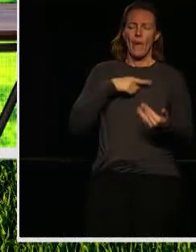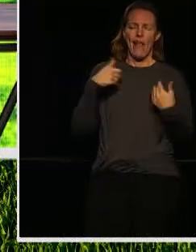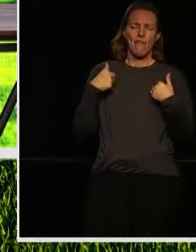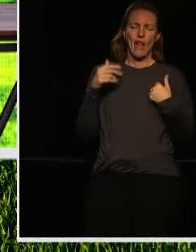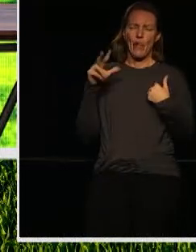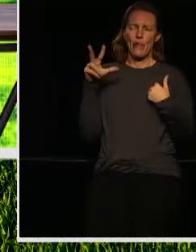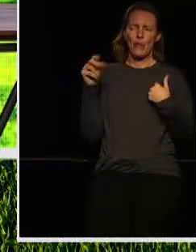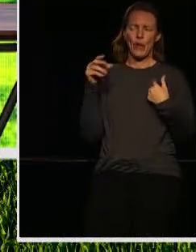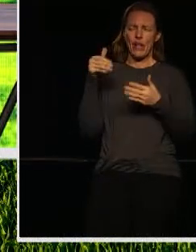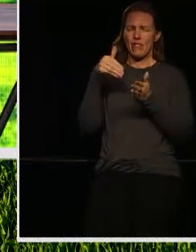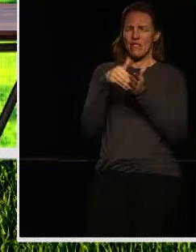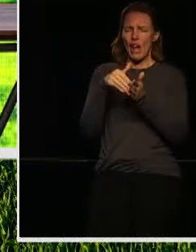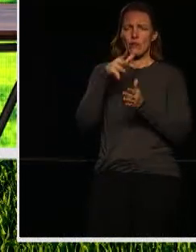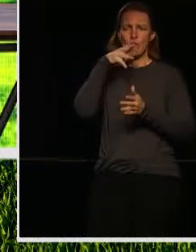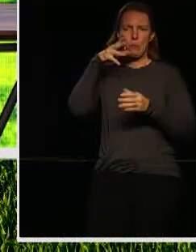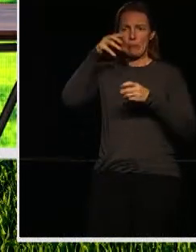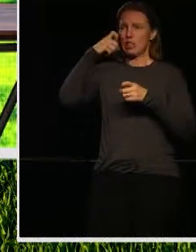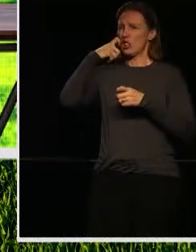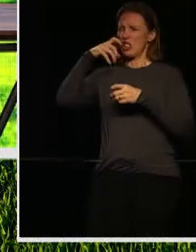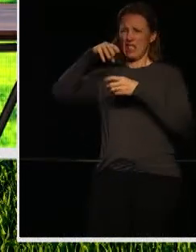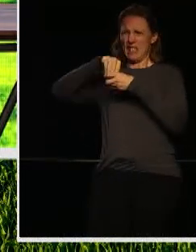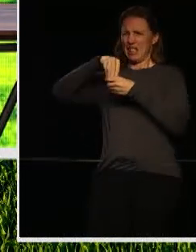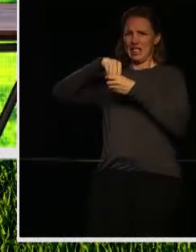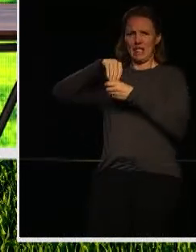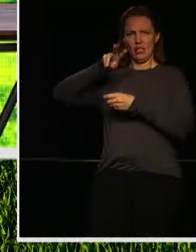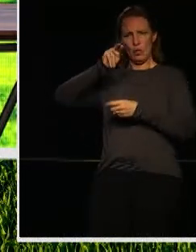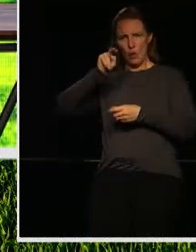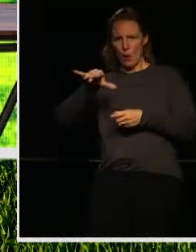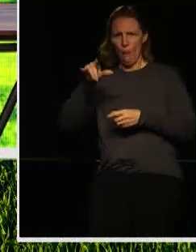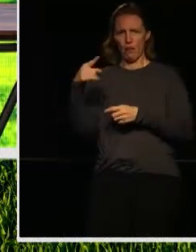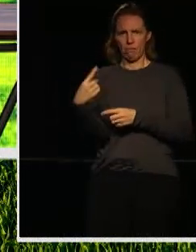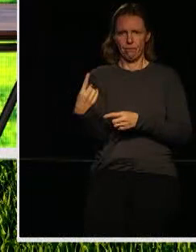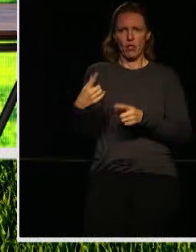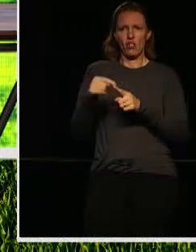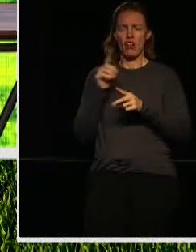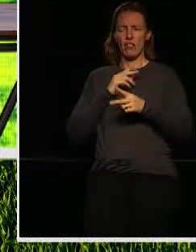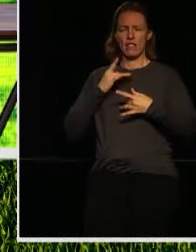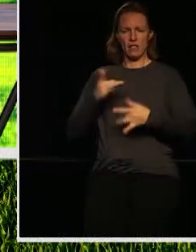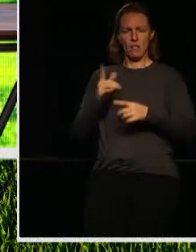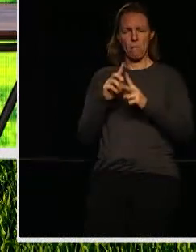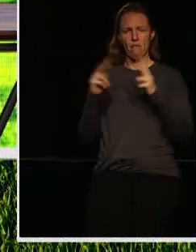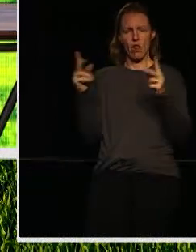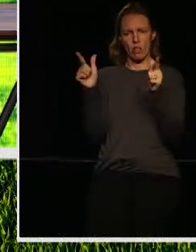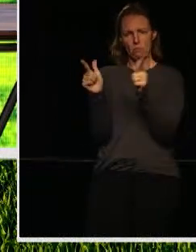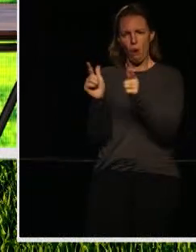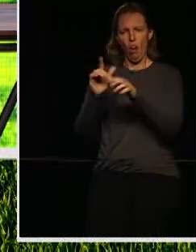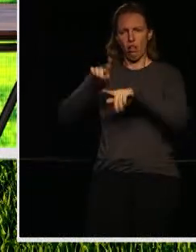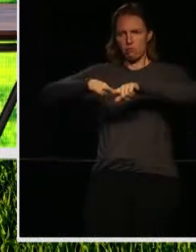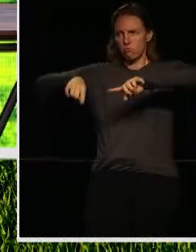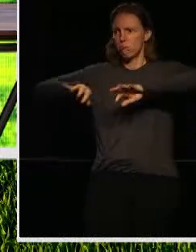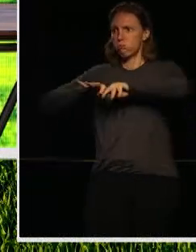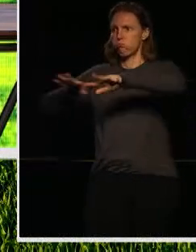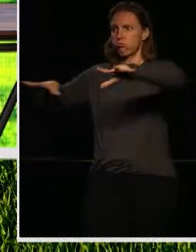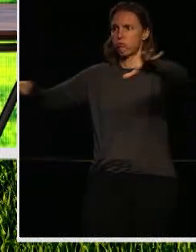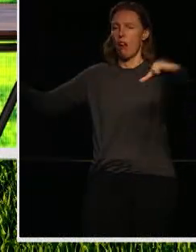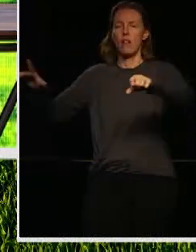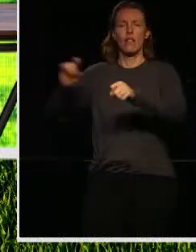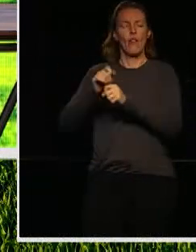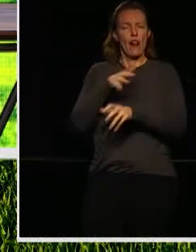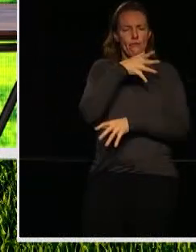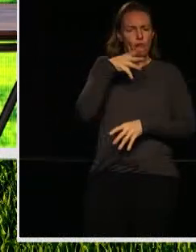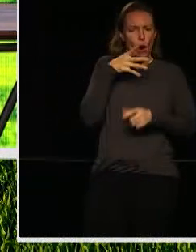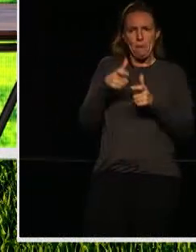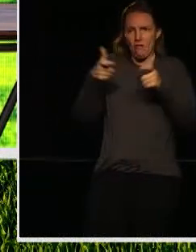30,000 farmers in New York alone. And so they tend to be very dispersed and very small. And a farm, even a large